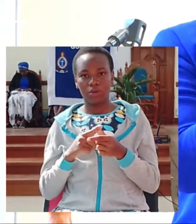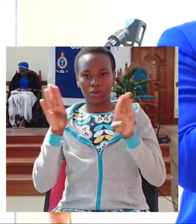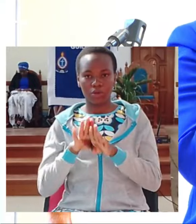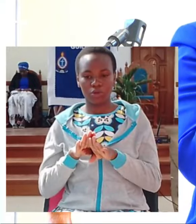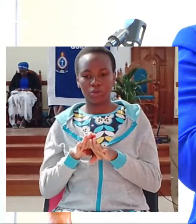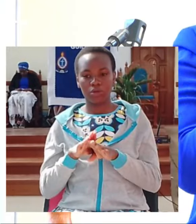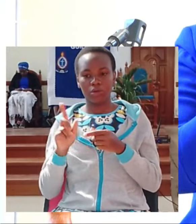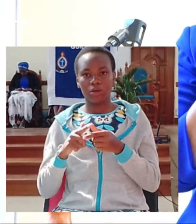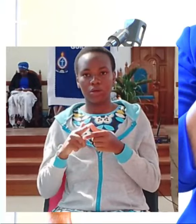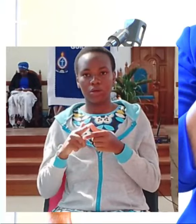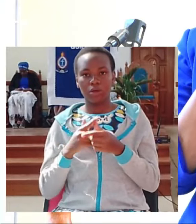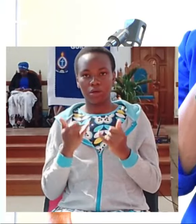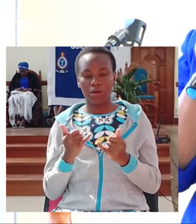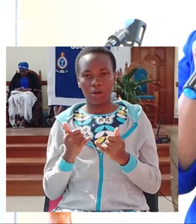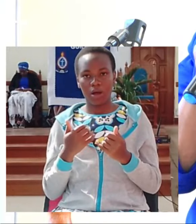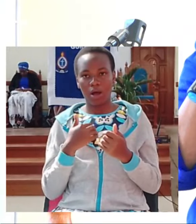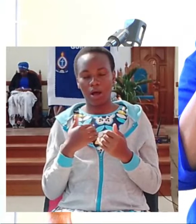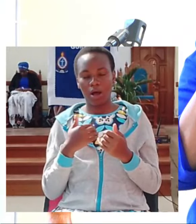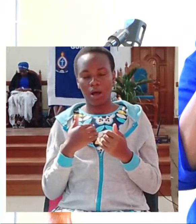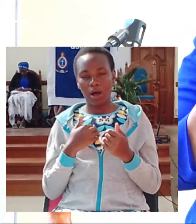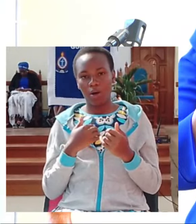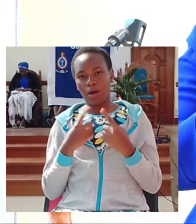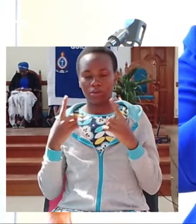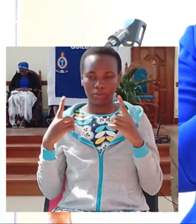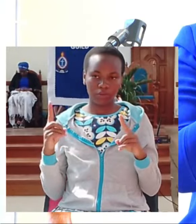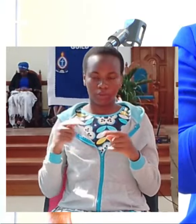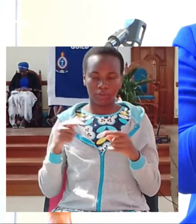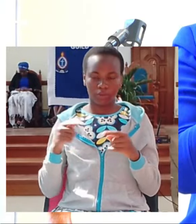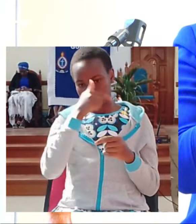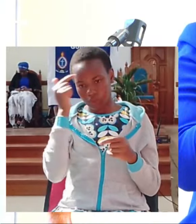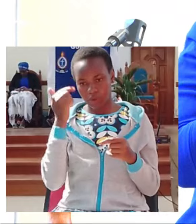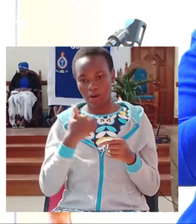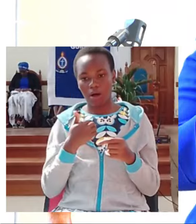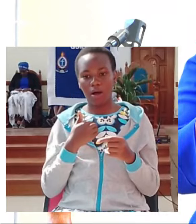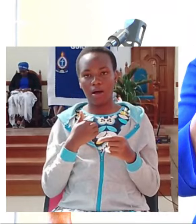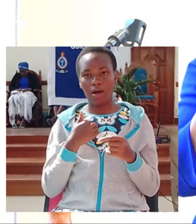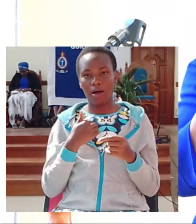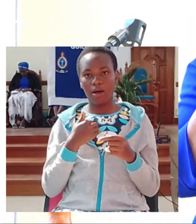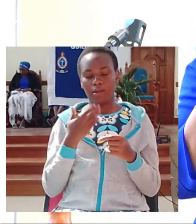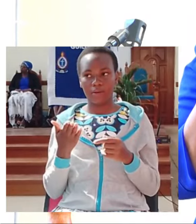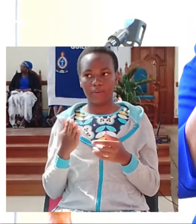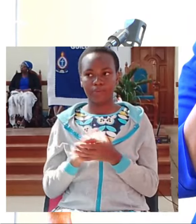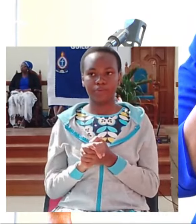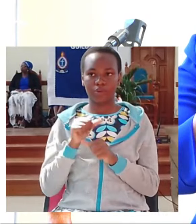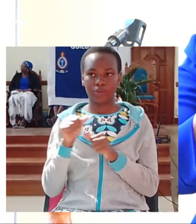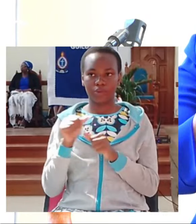kuandamana atuimbangi sijui bando mapambano squeezy kwa sababu tuna marking scheme ya benchmark sijui